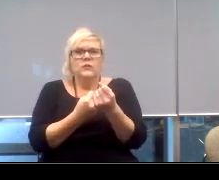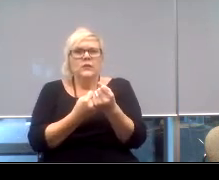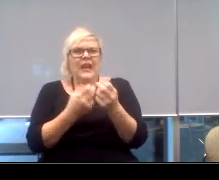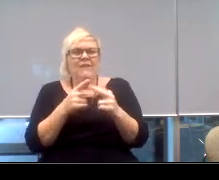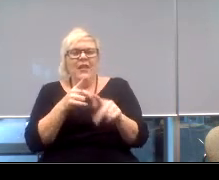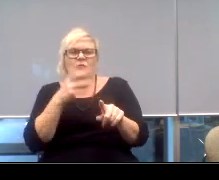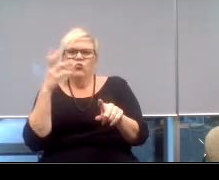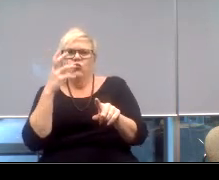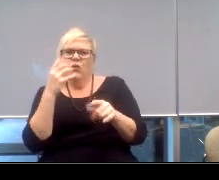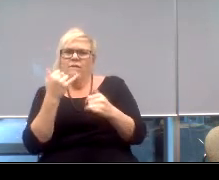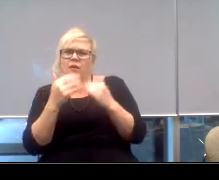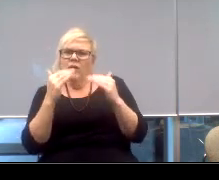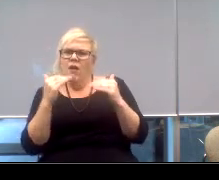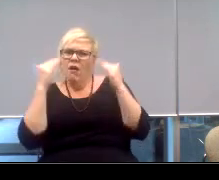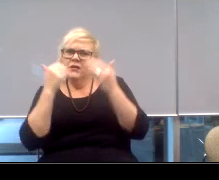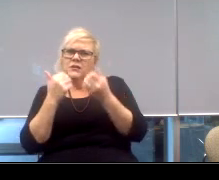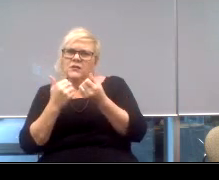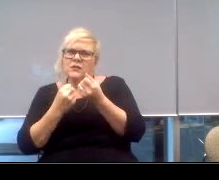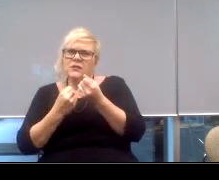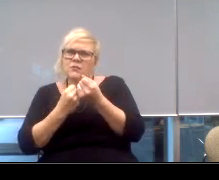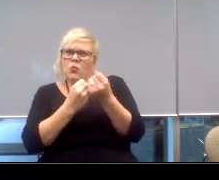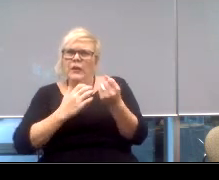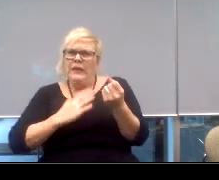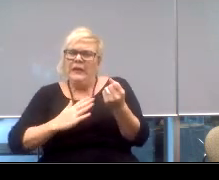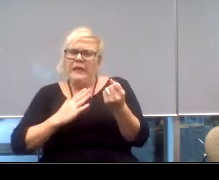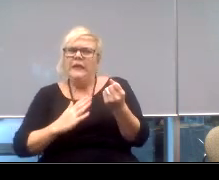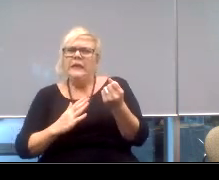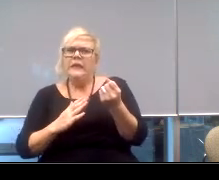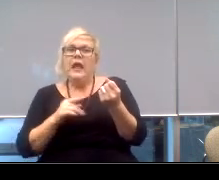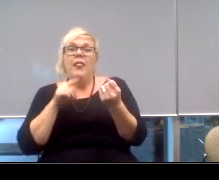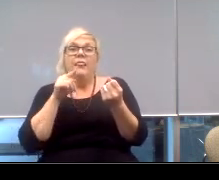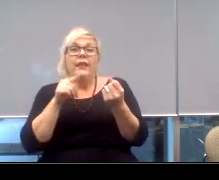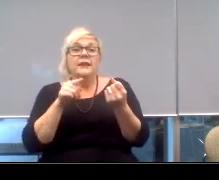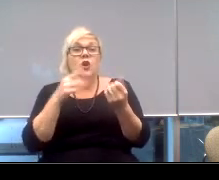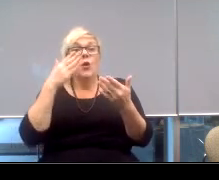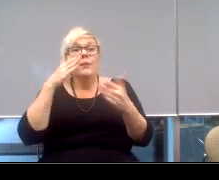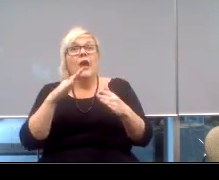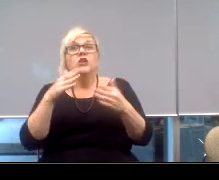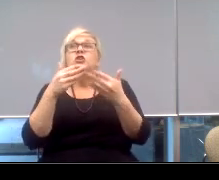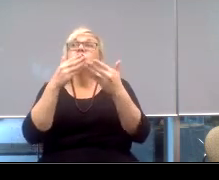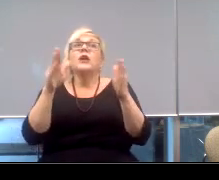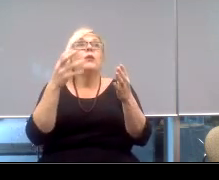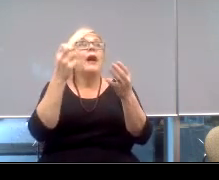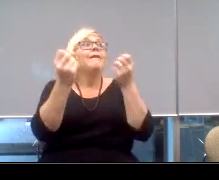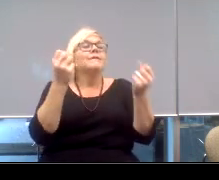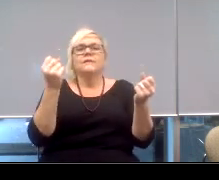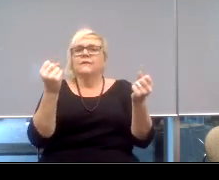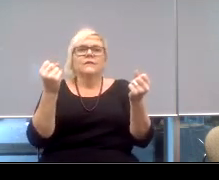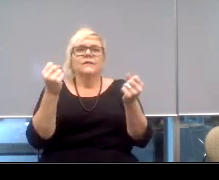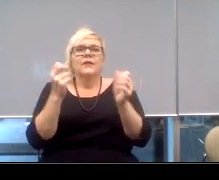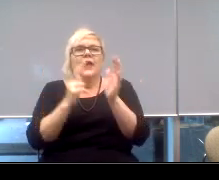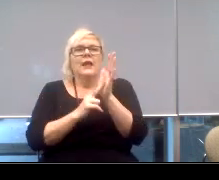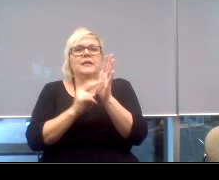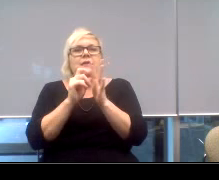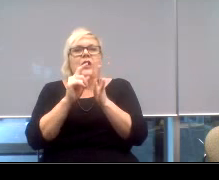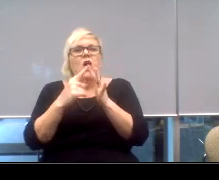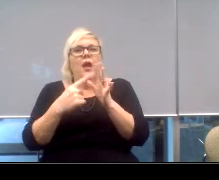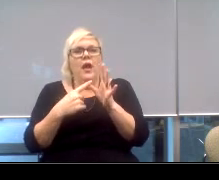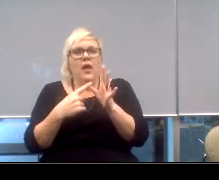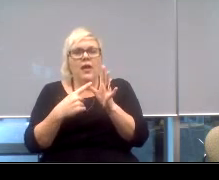needs. This type of accommodation is not usually available in the general market. The NDIA includes